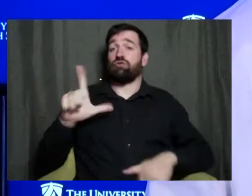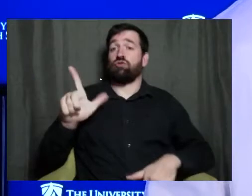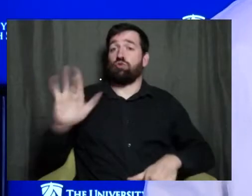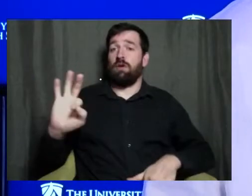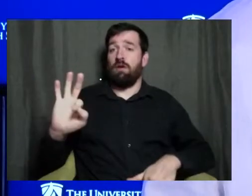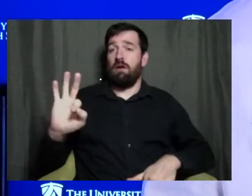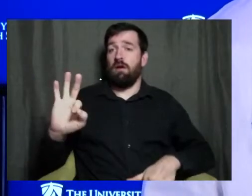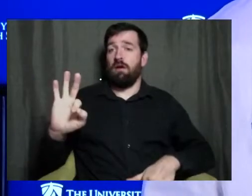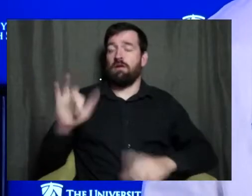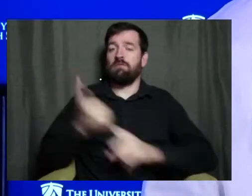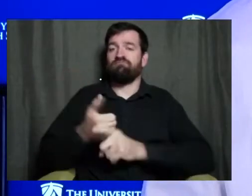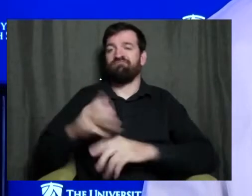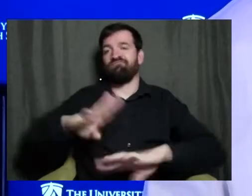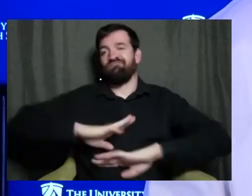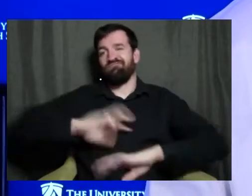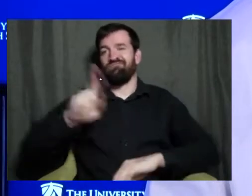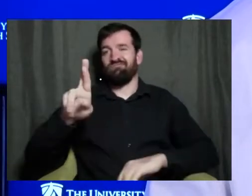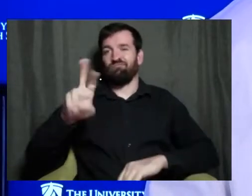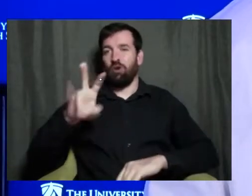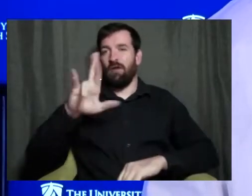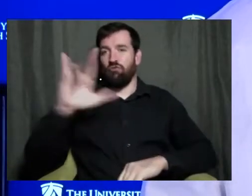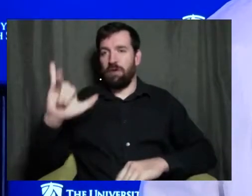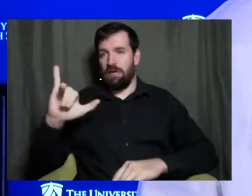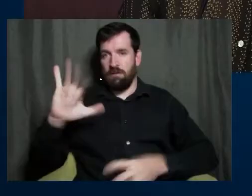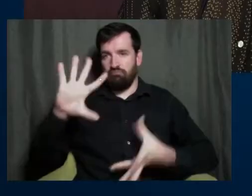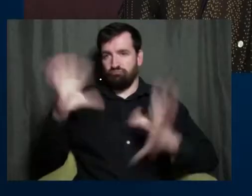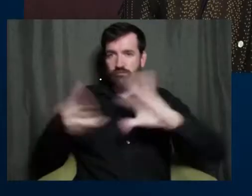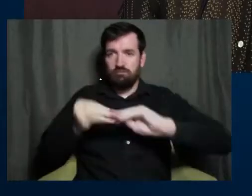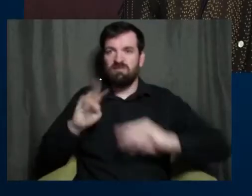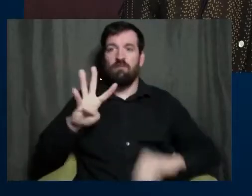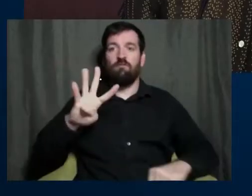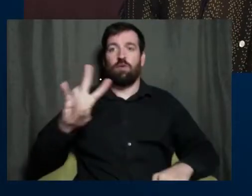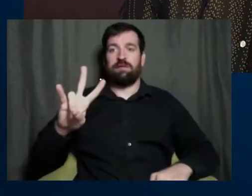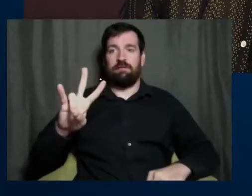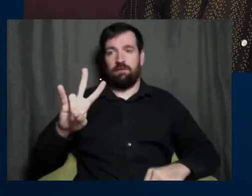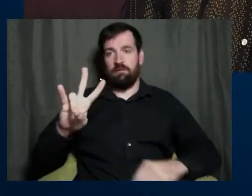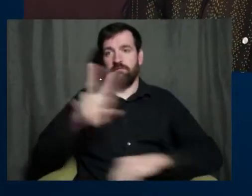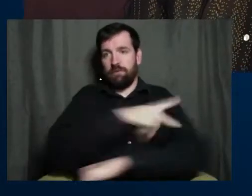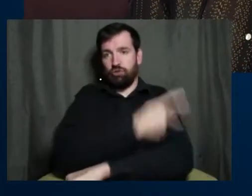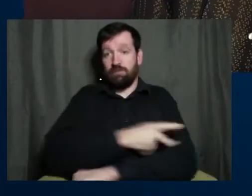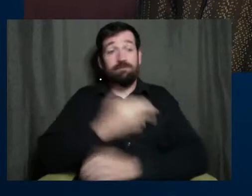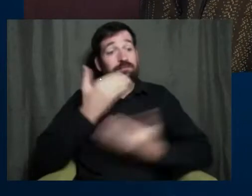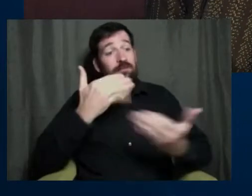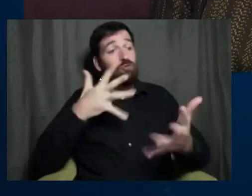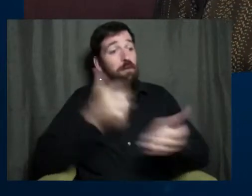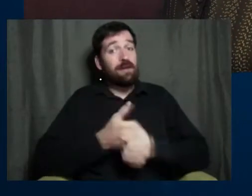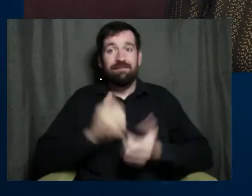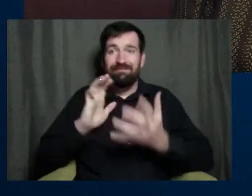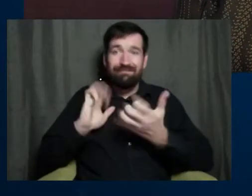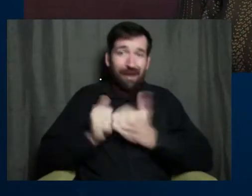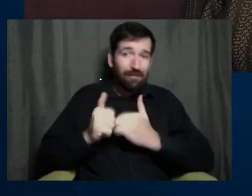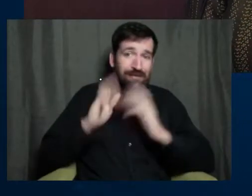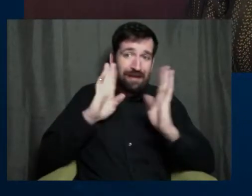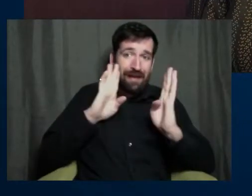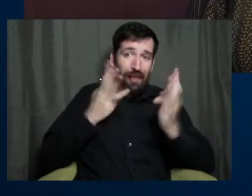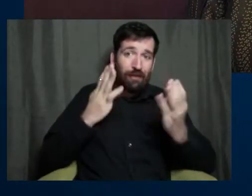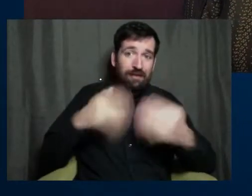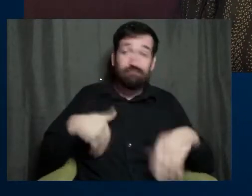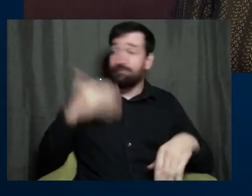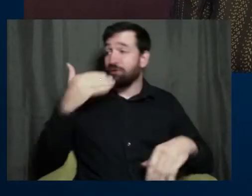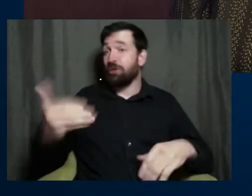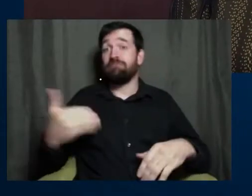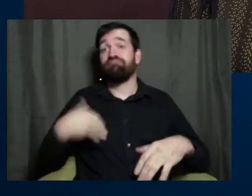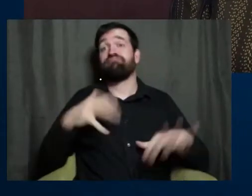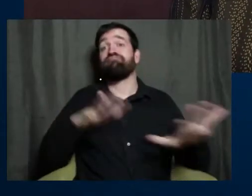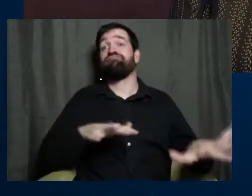that recovery period, so a total of 47 patients. All right. Thanks for that update. How was your Halloween? I have to ask. It was good. Just hung out. It was a fairly